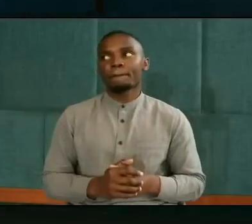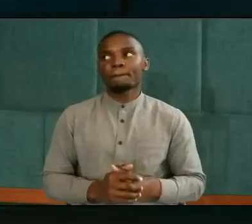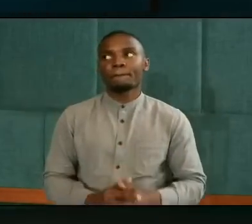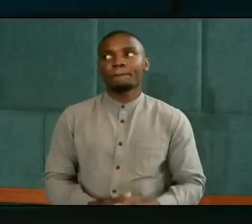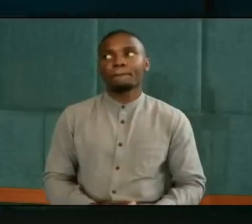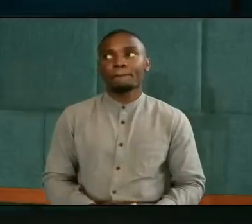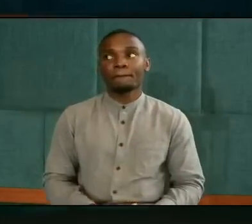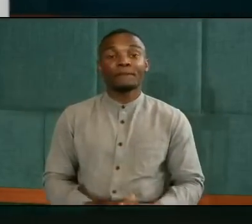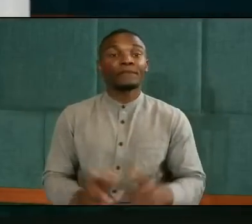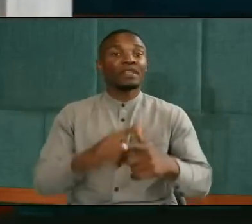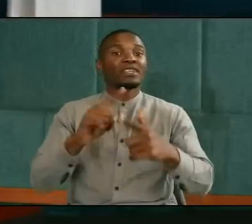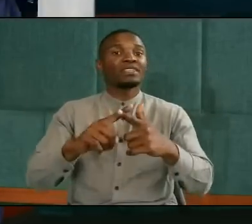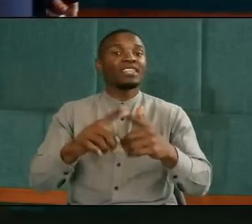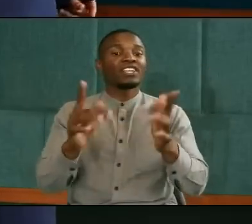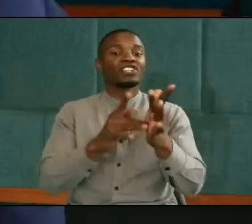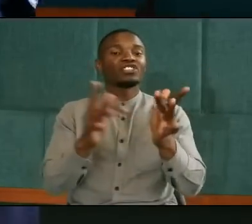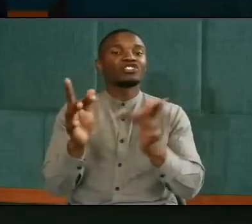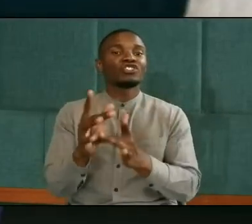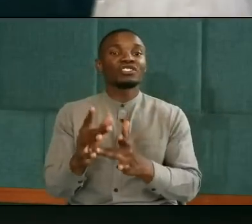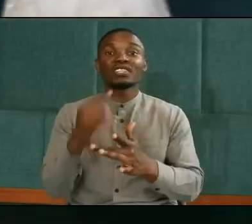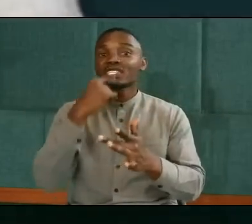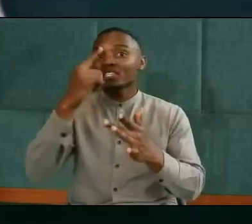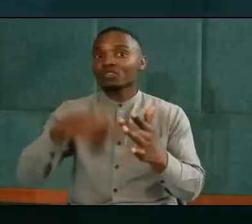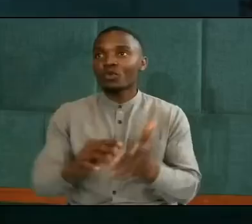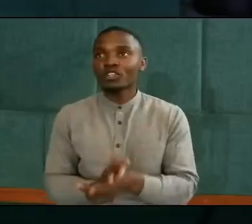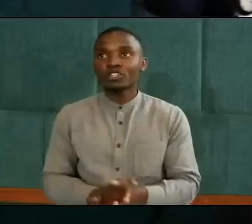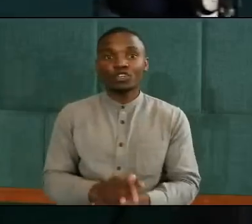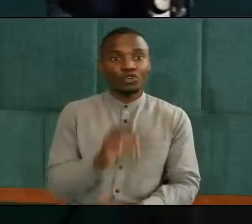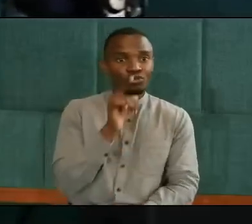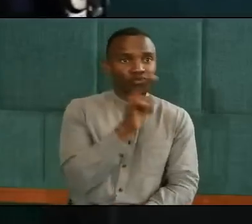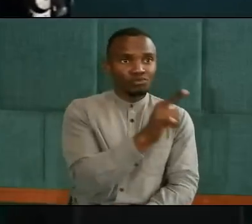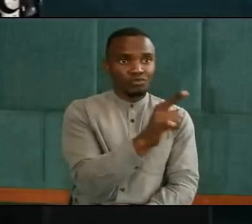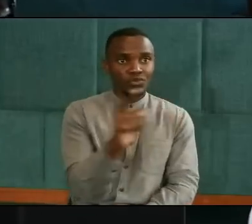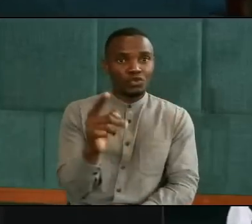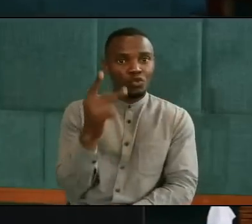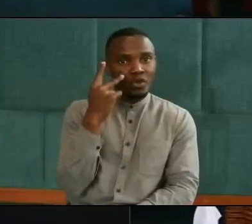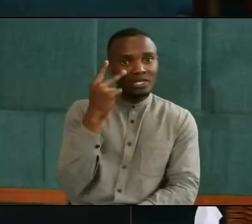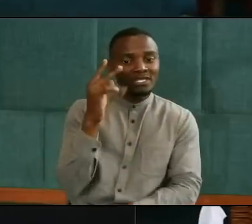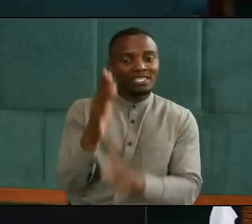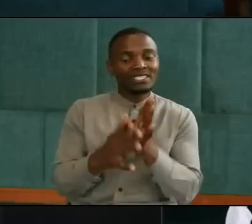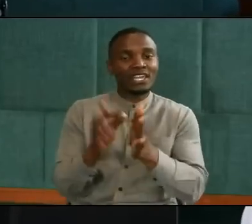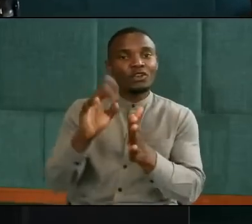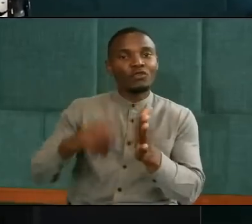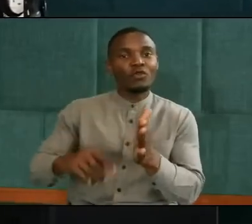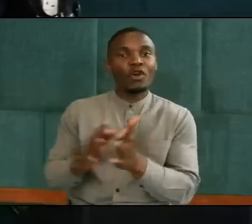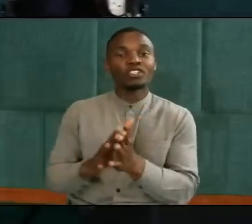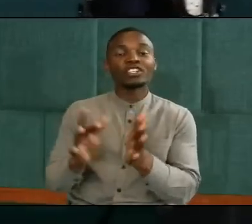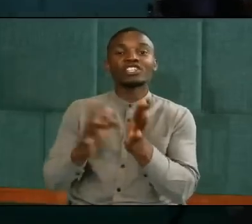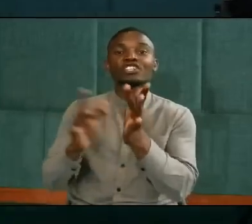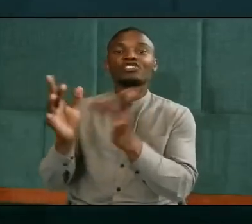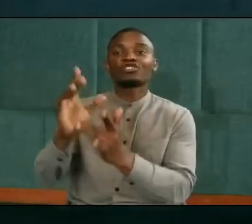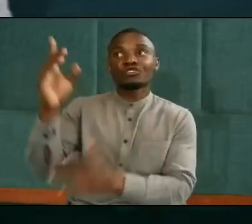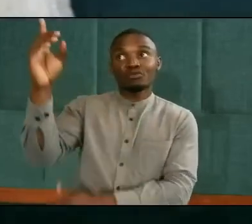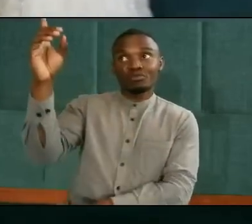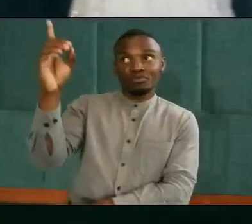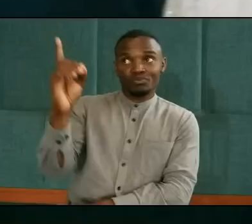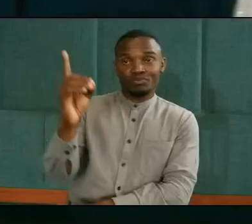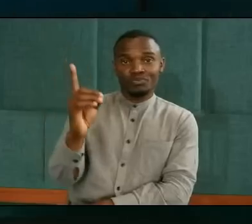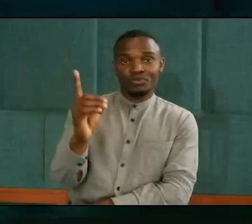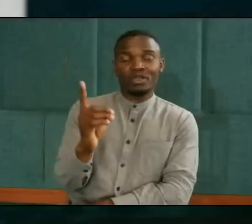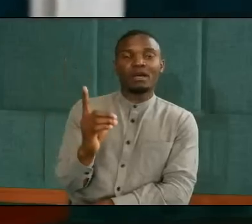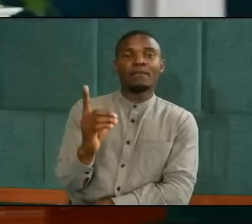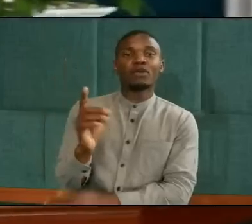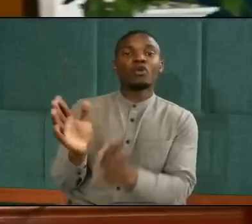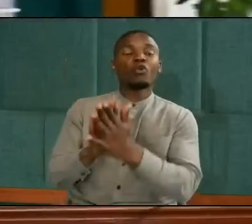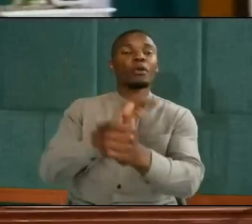recede. And then Jesus jumps in the picture and said, you will see the sign of the Son of Man coming with the clouds of heaven